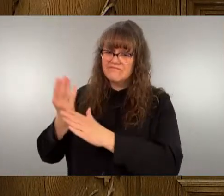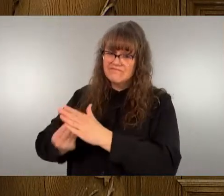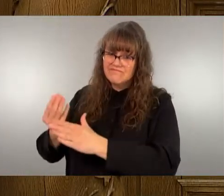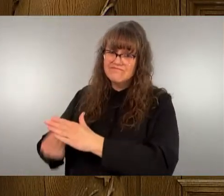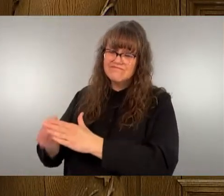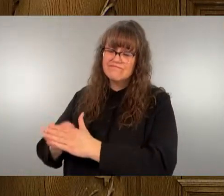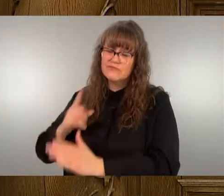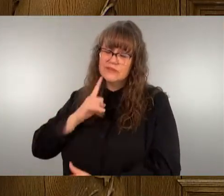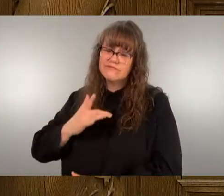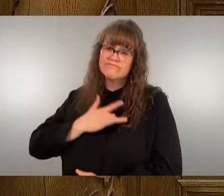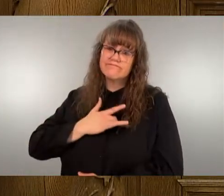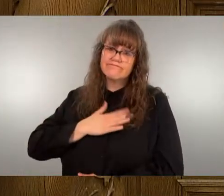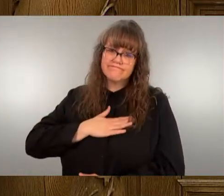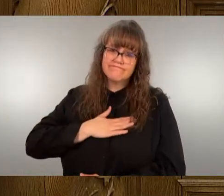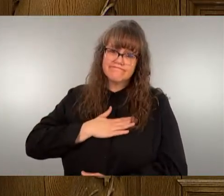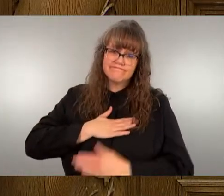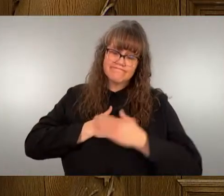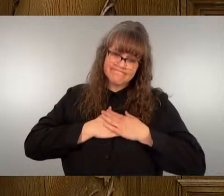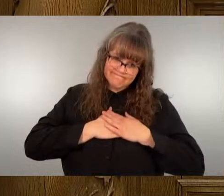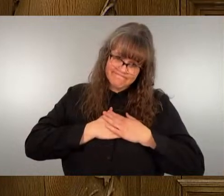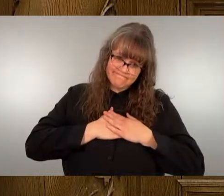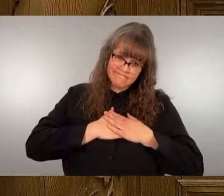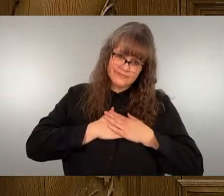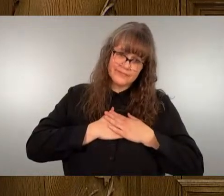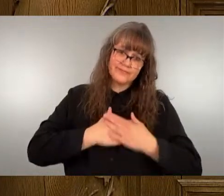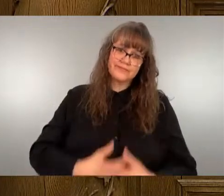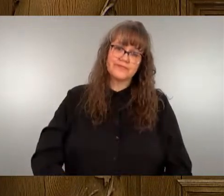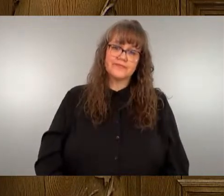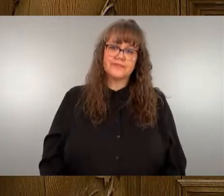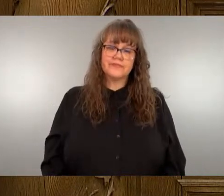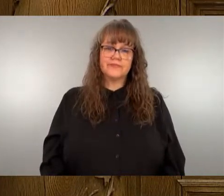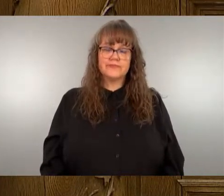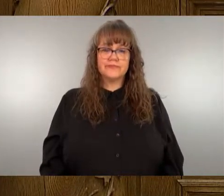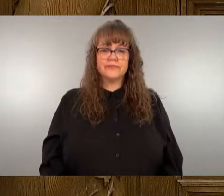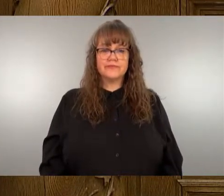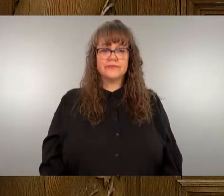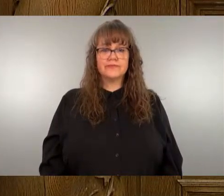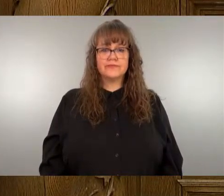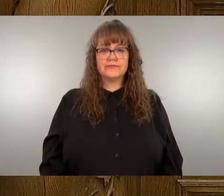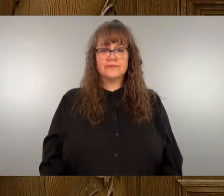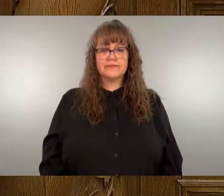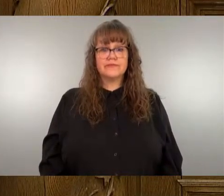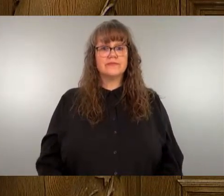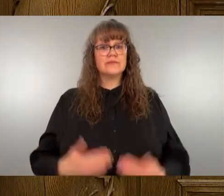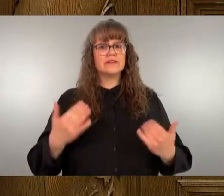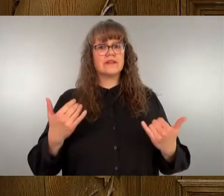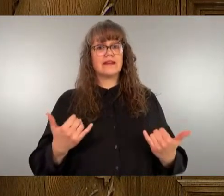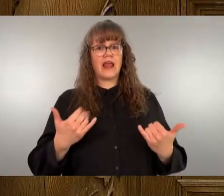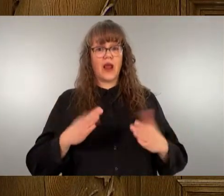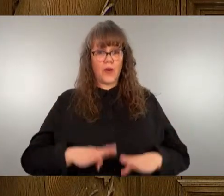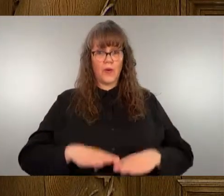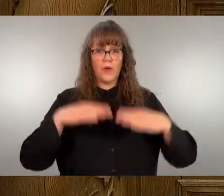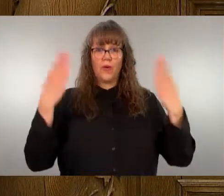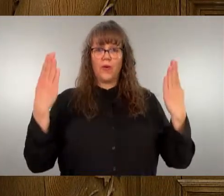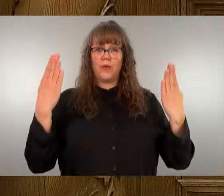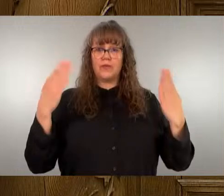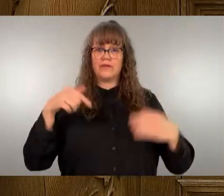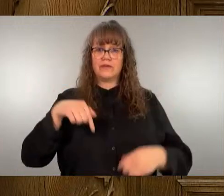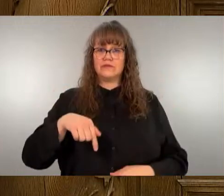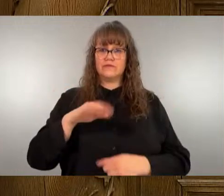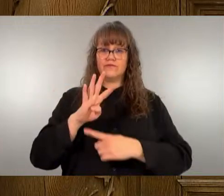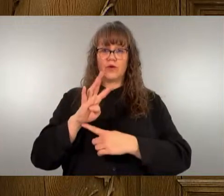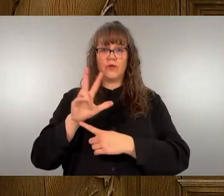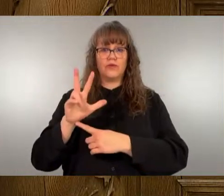We open this first session of British Columbia's 43rd Parliament at the most consequential time for